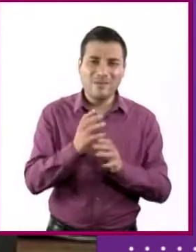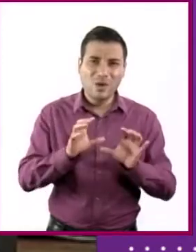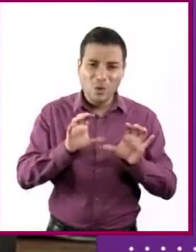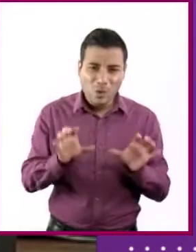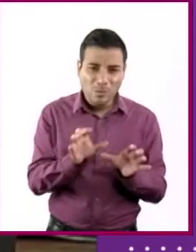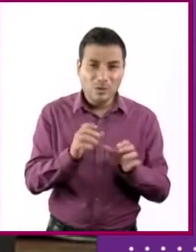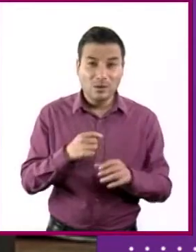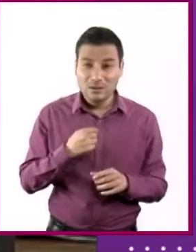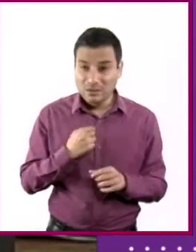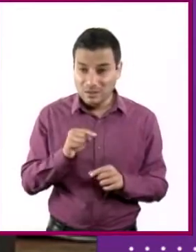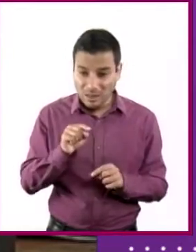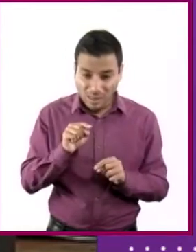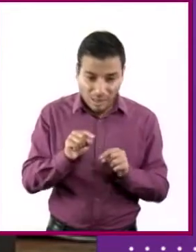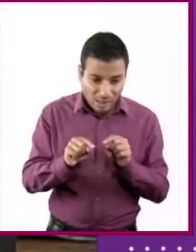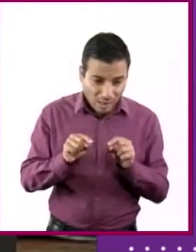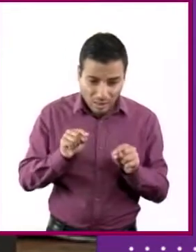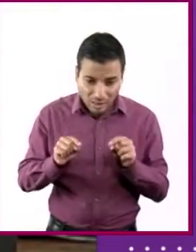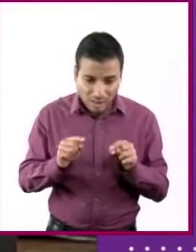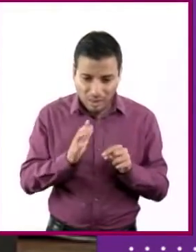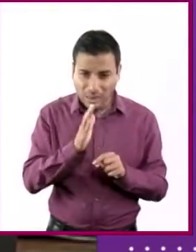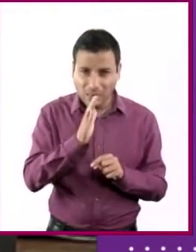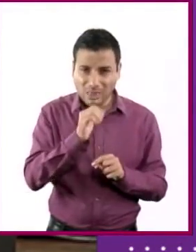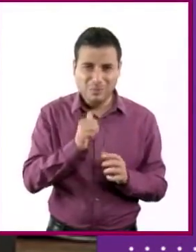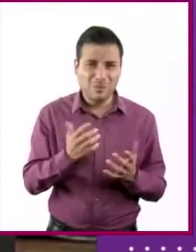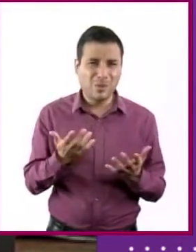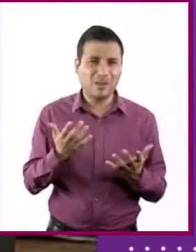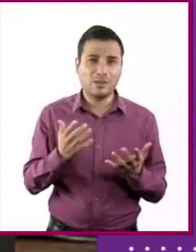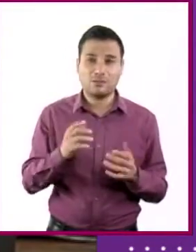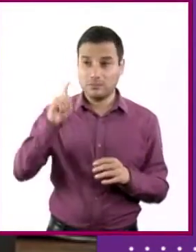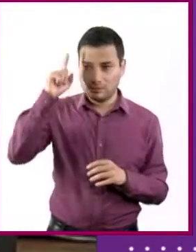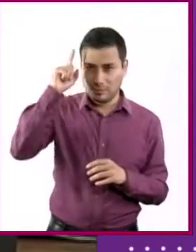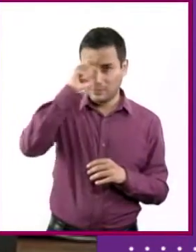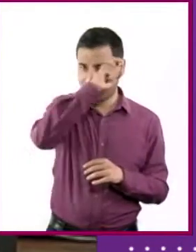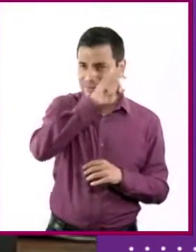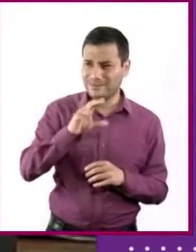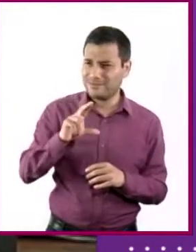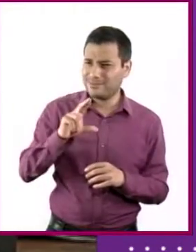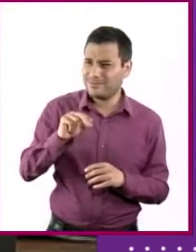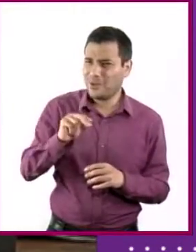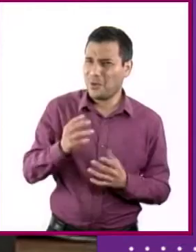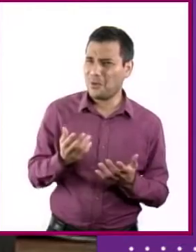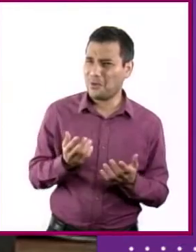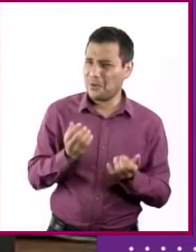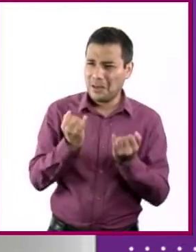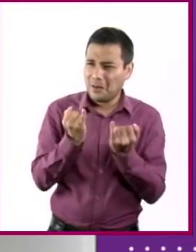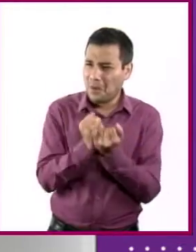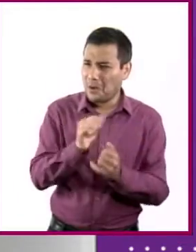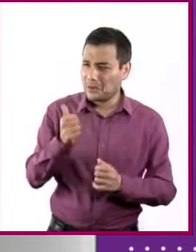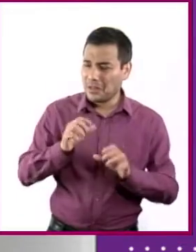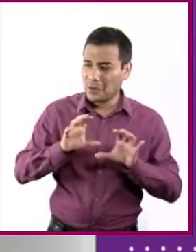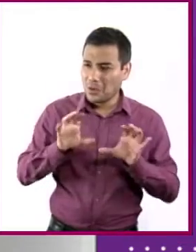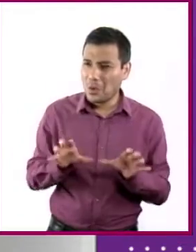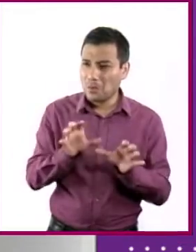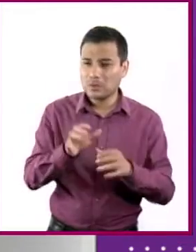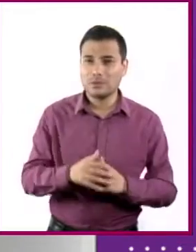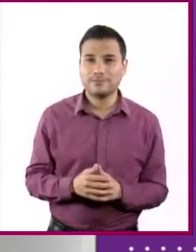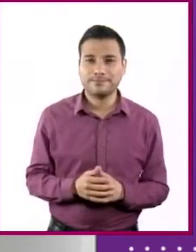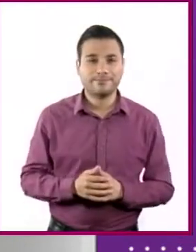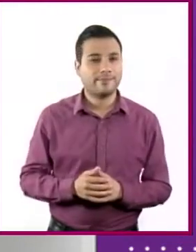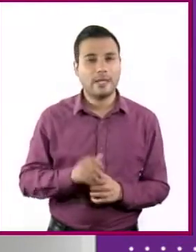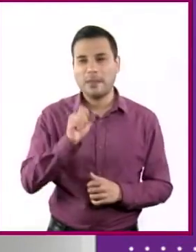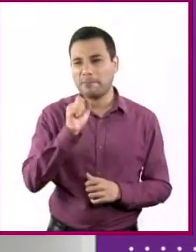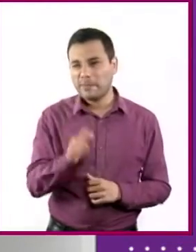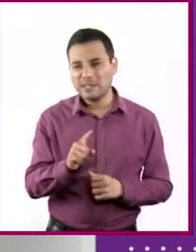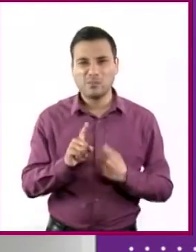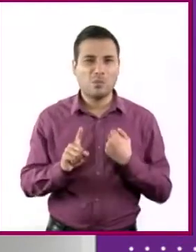couldn't. It's not very difficult. It's the same as any other computer. It always happens